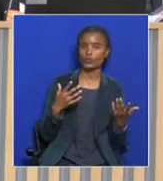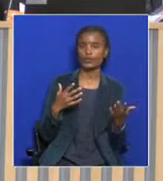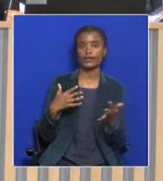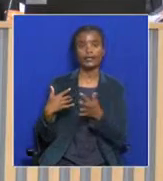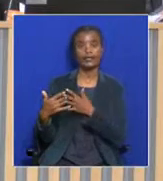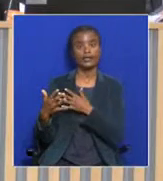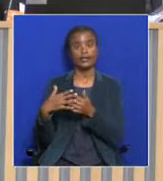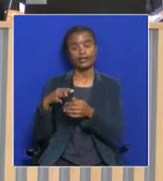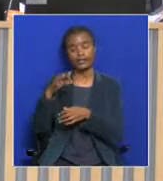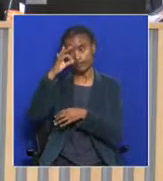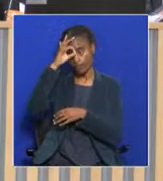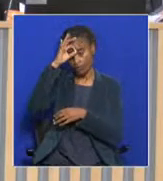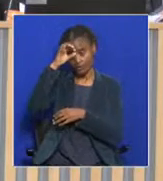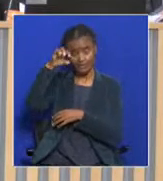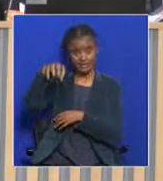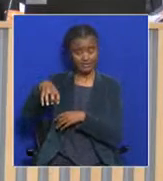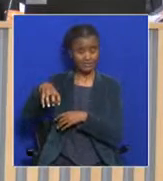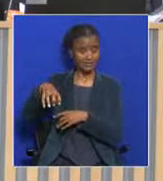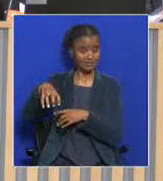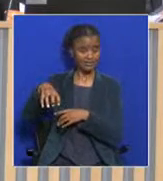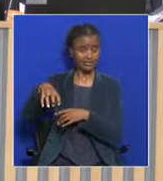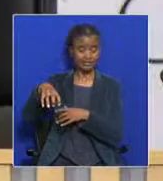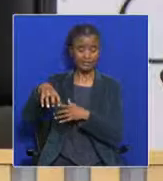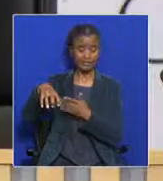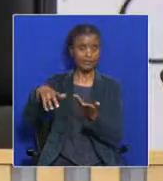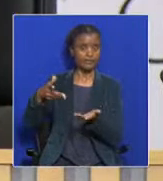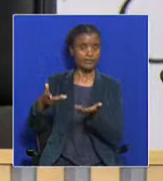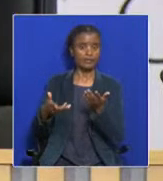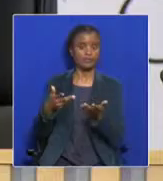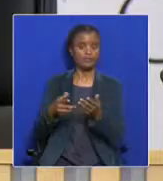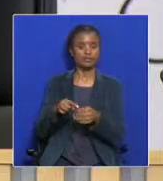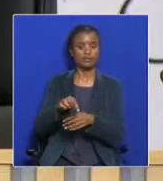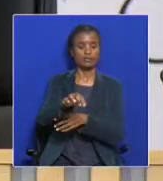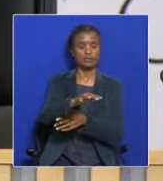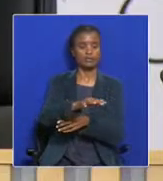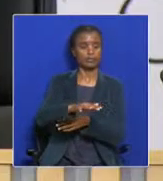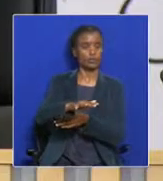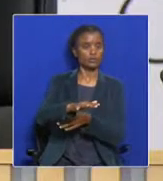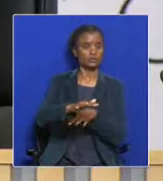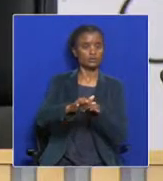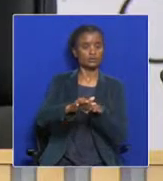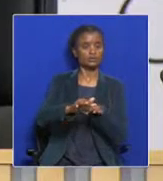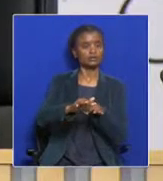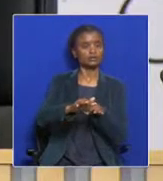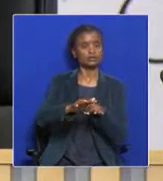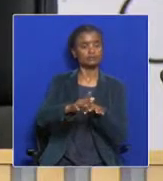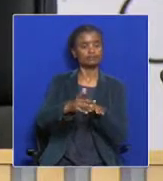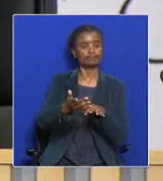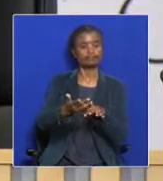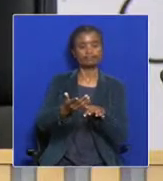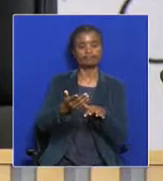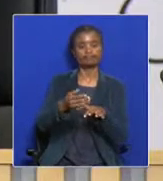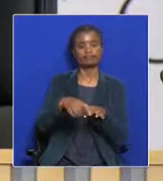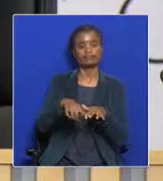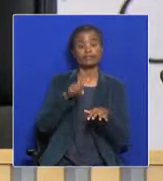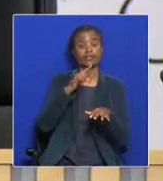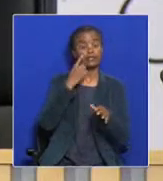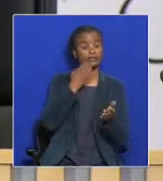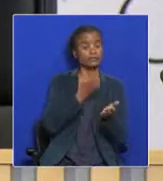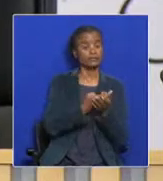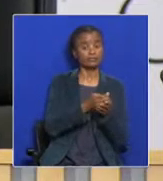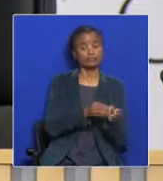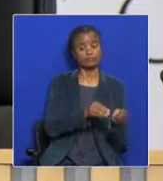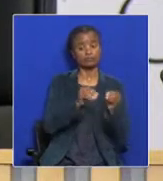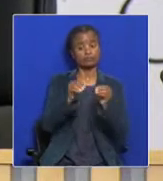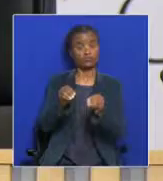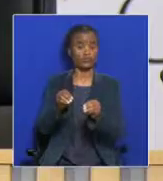where these depots, designated depots, are situated. I've not known of one case of those exhibits now being sent to Maiden Wharf because they